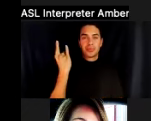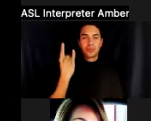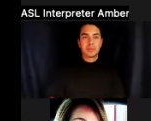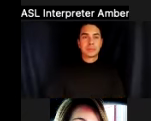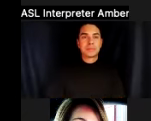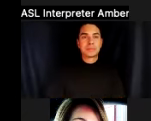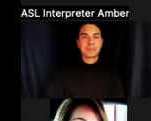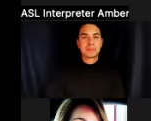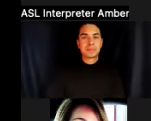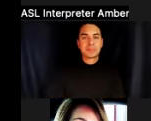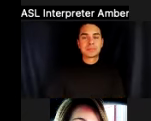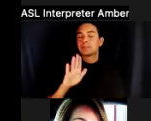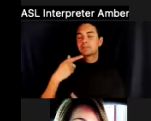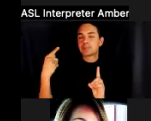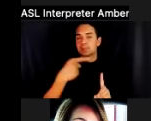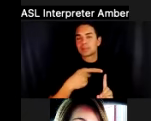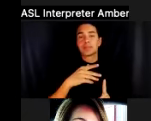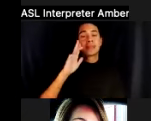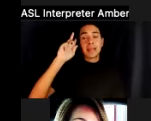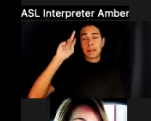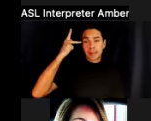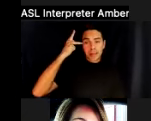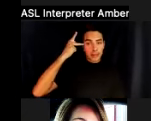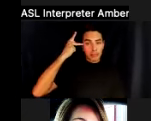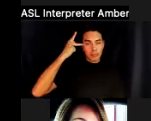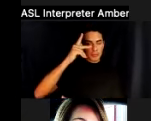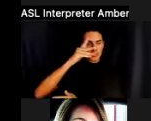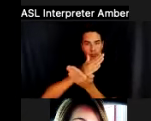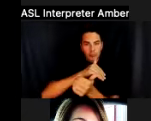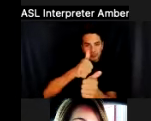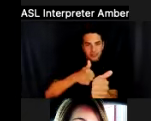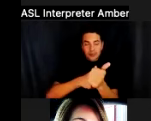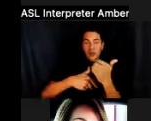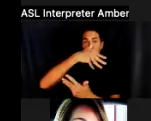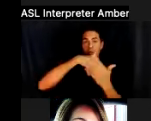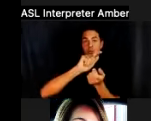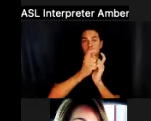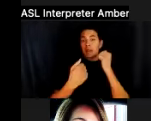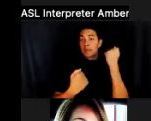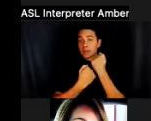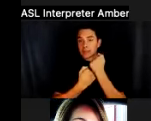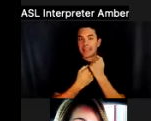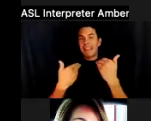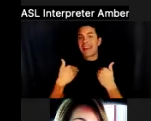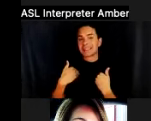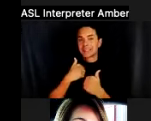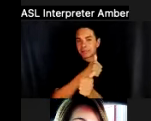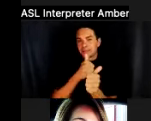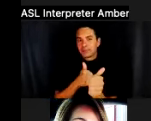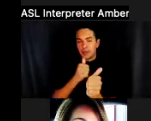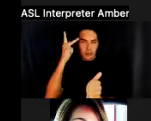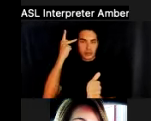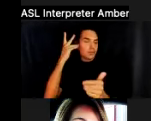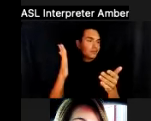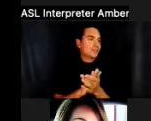I was just saying that there's that political piece, right, that comes along with social change advocacy. So, things like